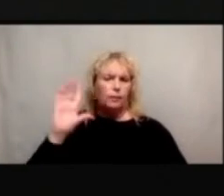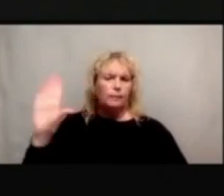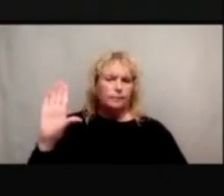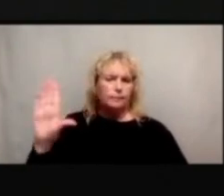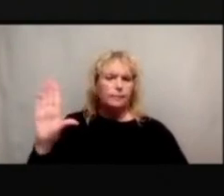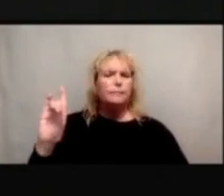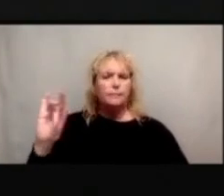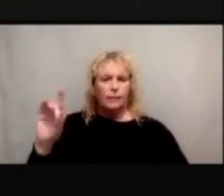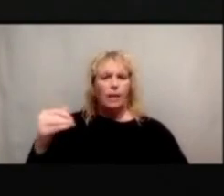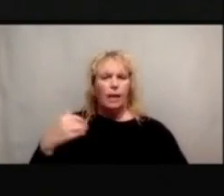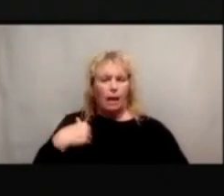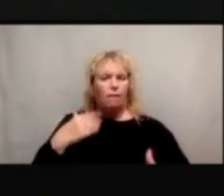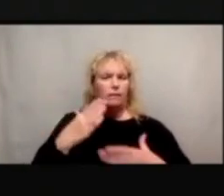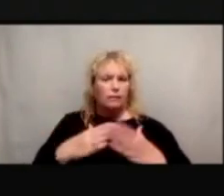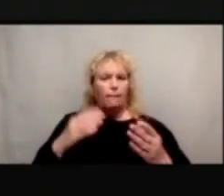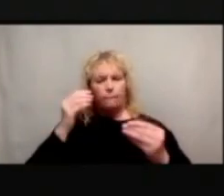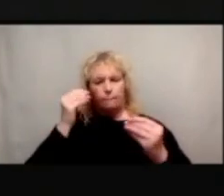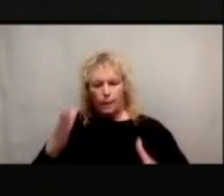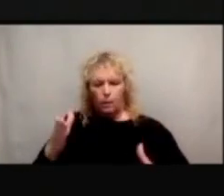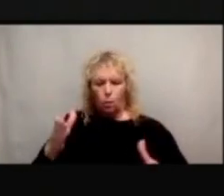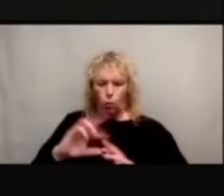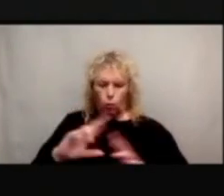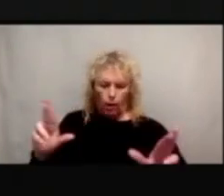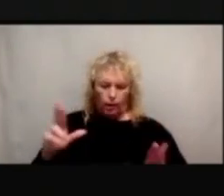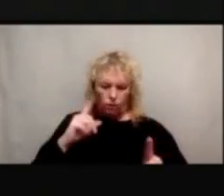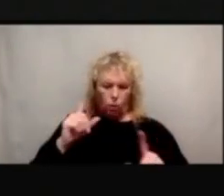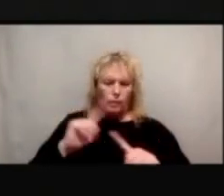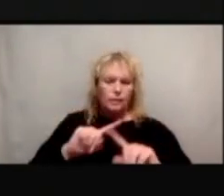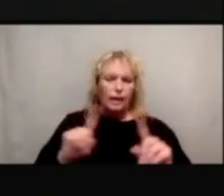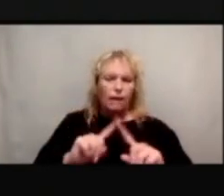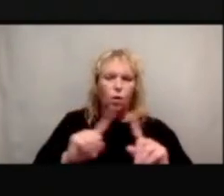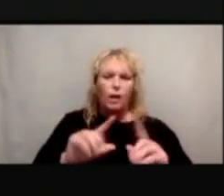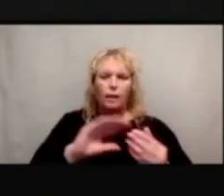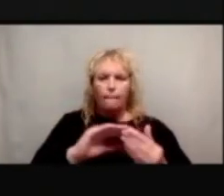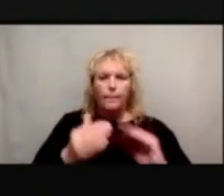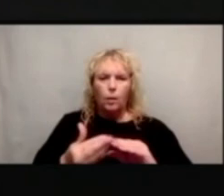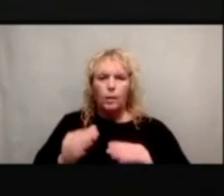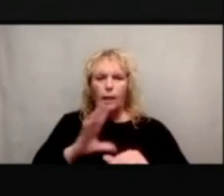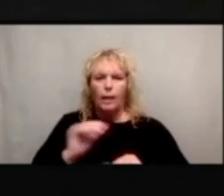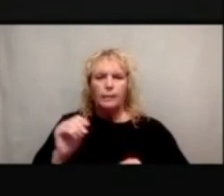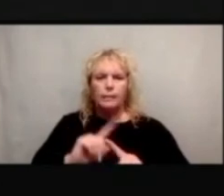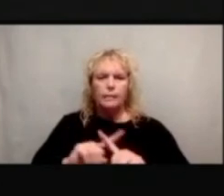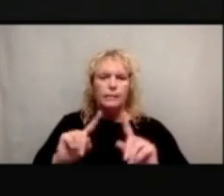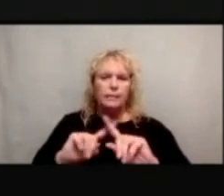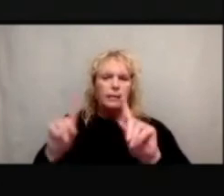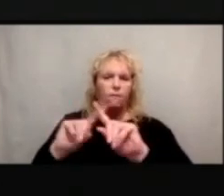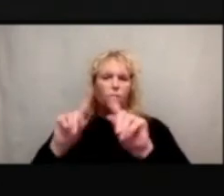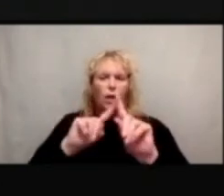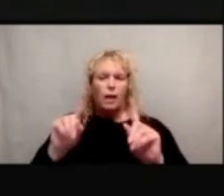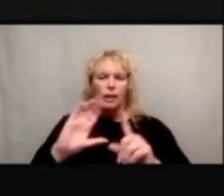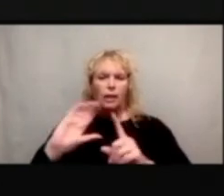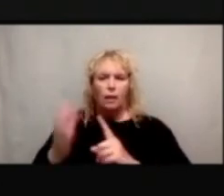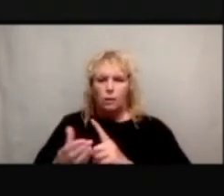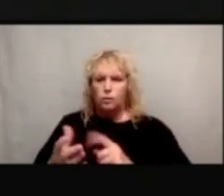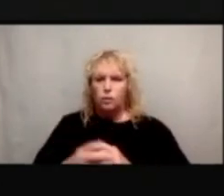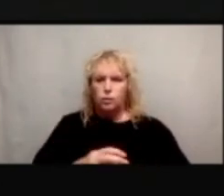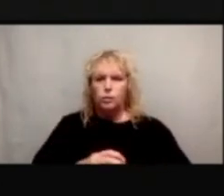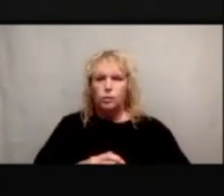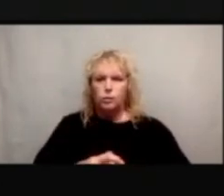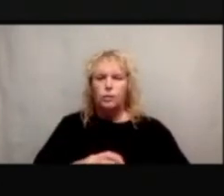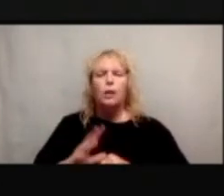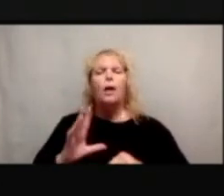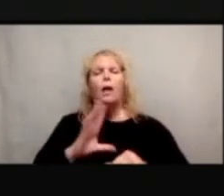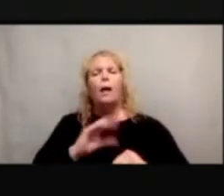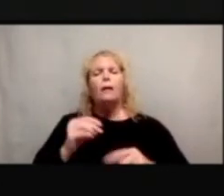have content that are actually built for different communities and different cultures. We tried to stick to those and look